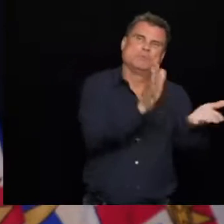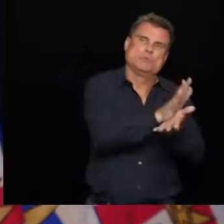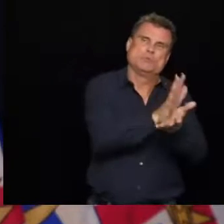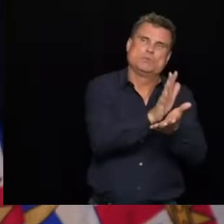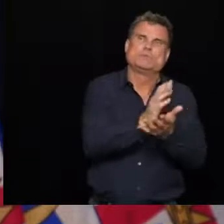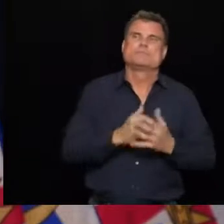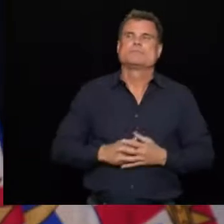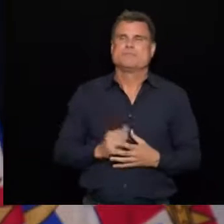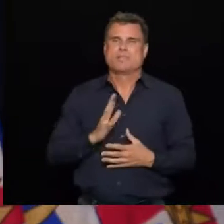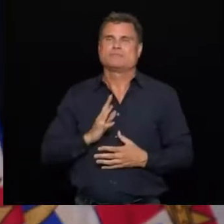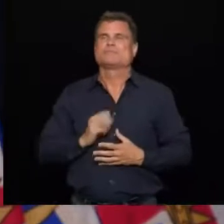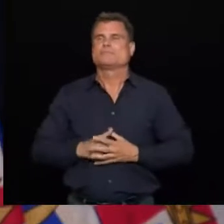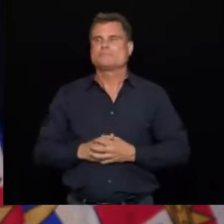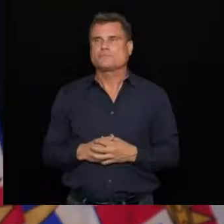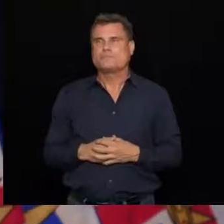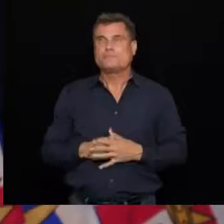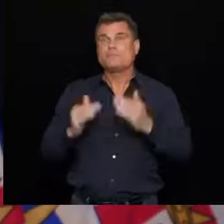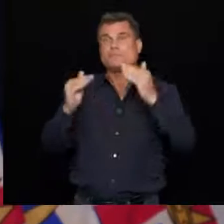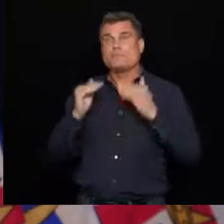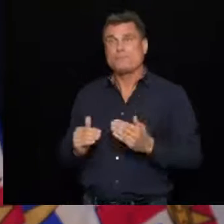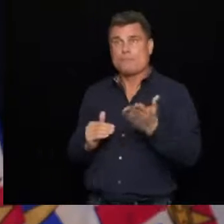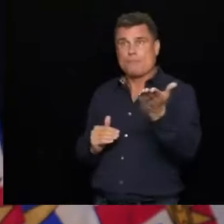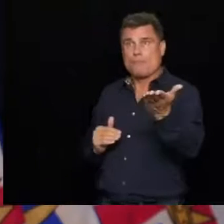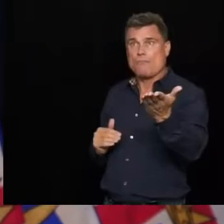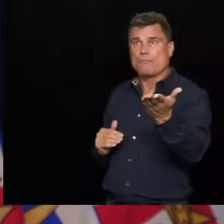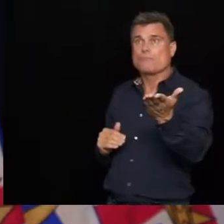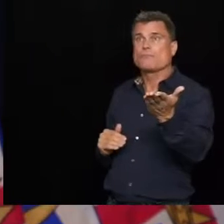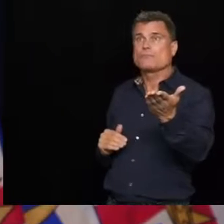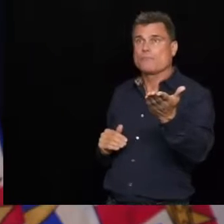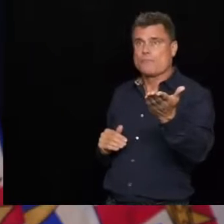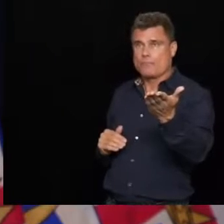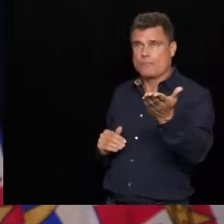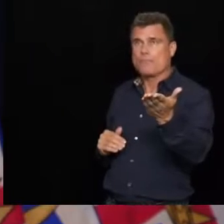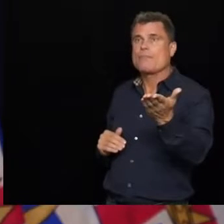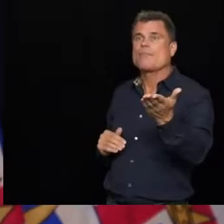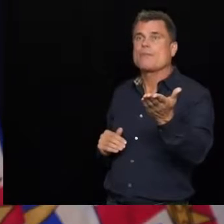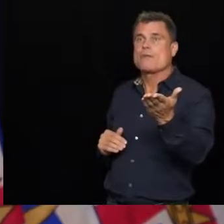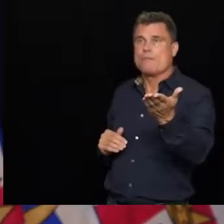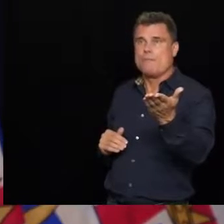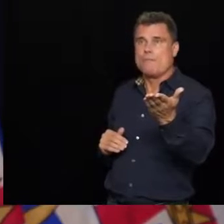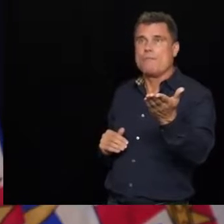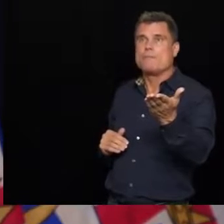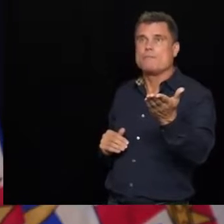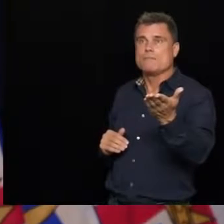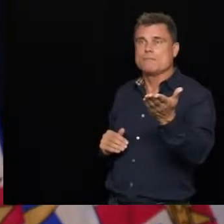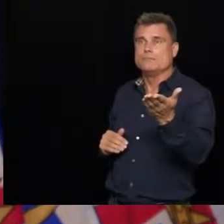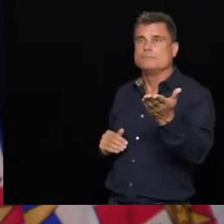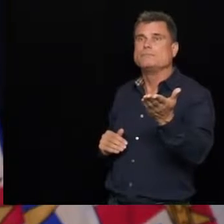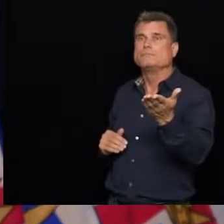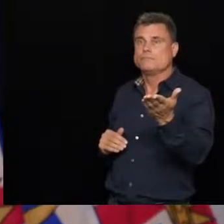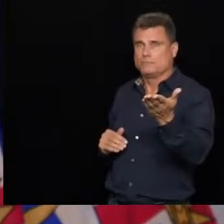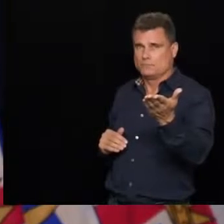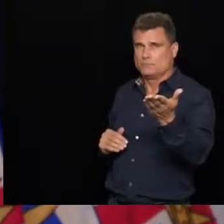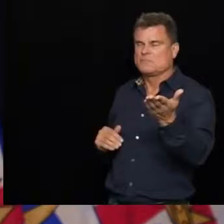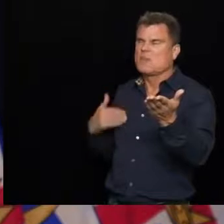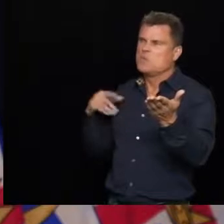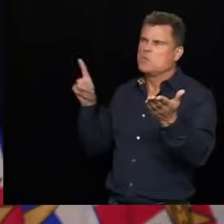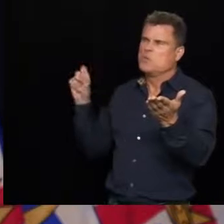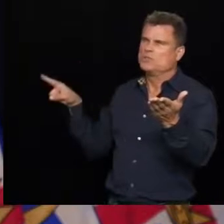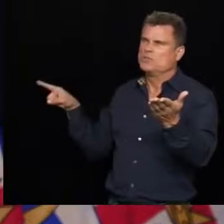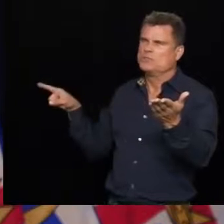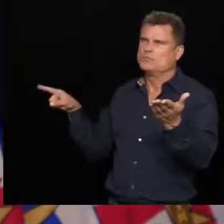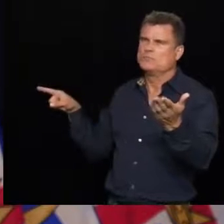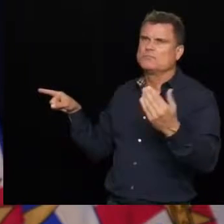Yeah, thank you. I'm just wondering, I was looking on some of the health authority websites where school exposures